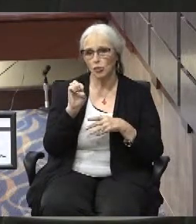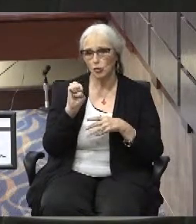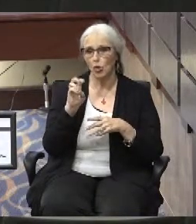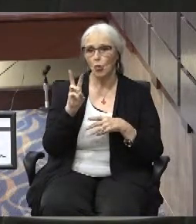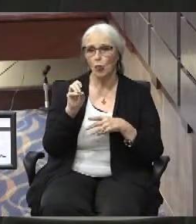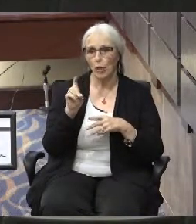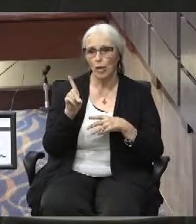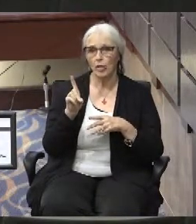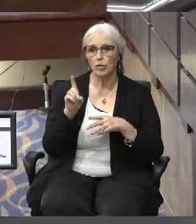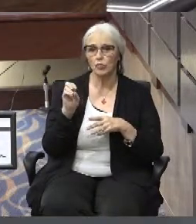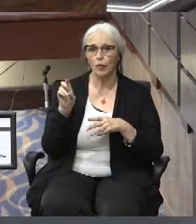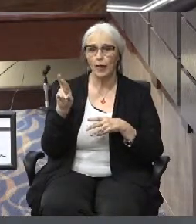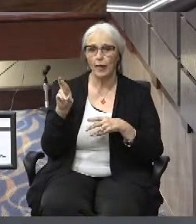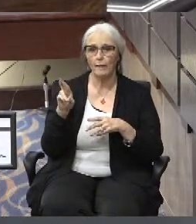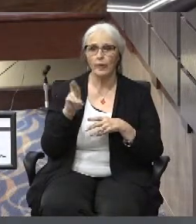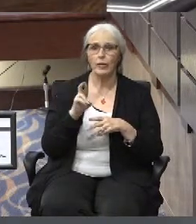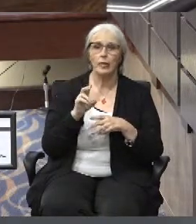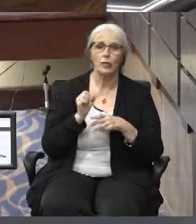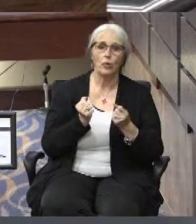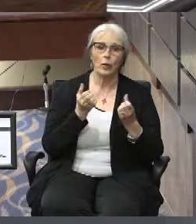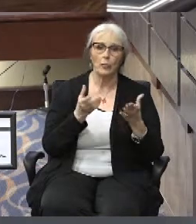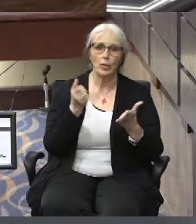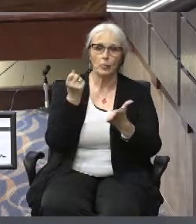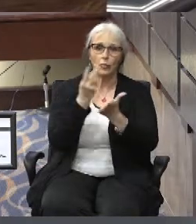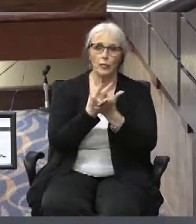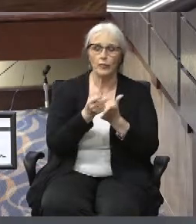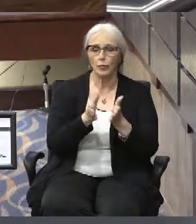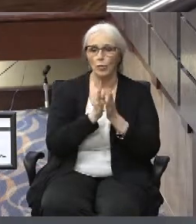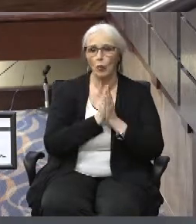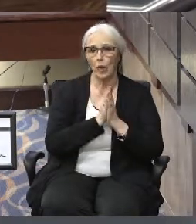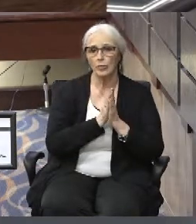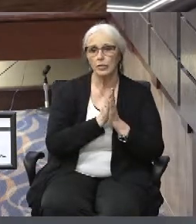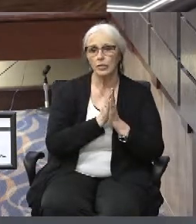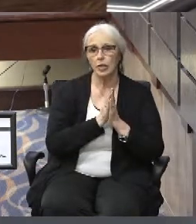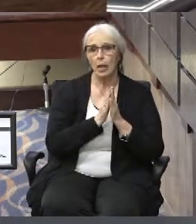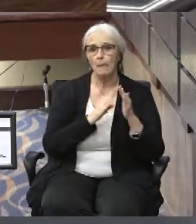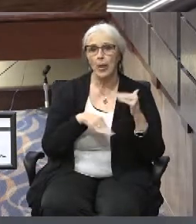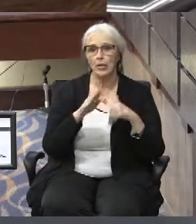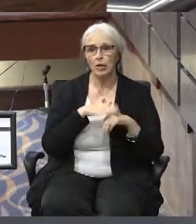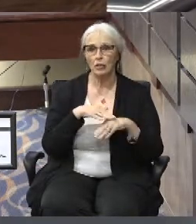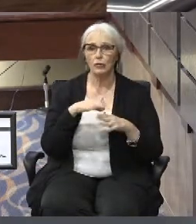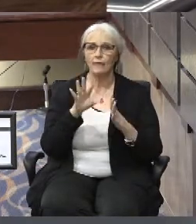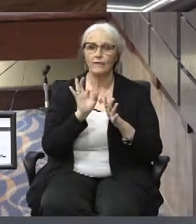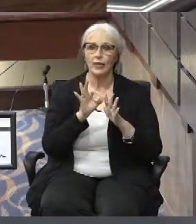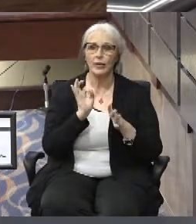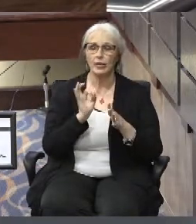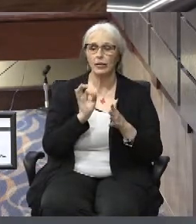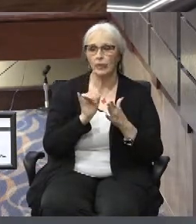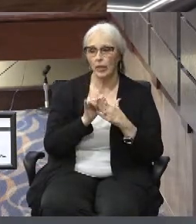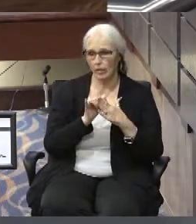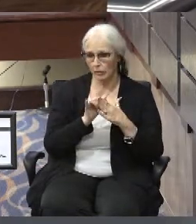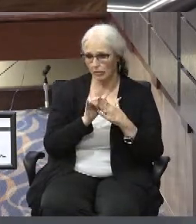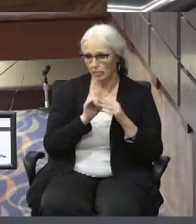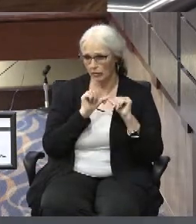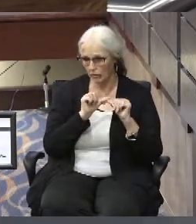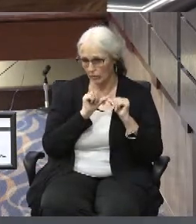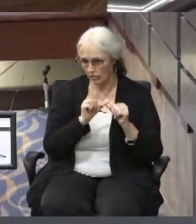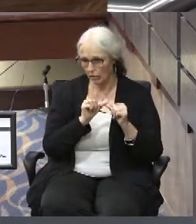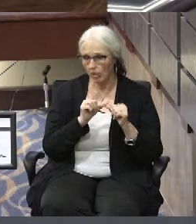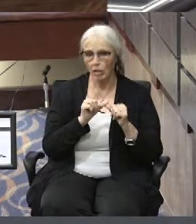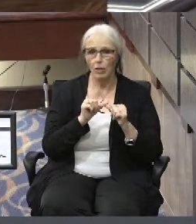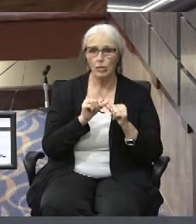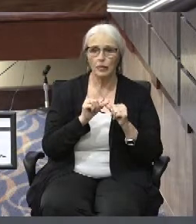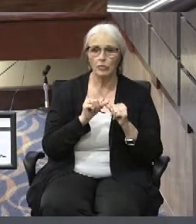a vote of 11-0, Plan Commission recommended approval of the request based on the following findings. 1, that the proposed use is consistent with the comprehensive